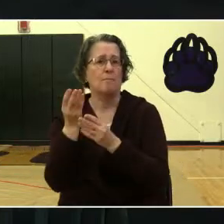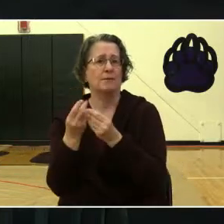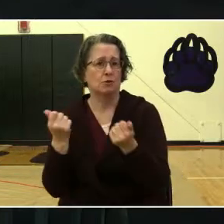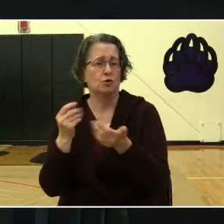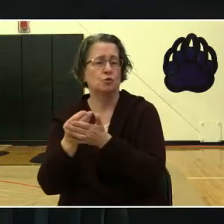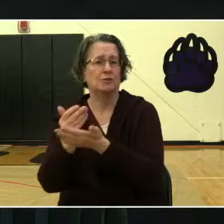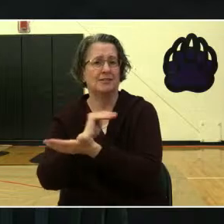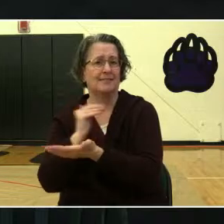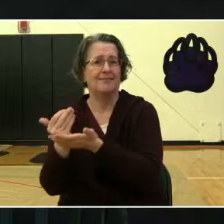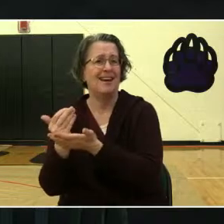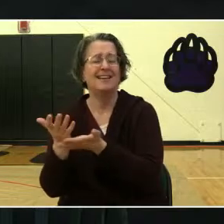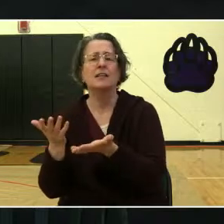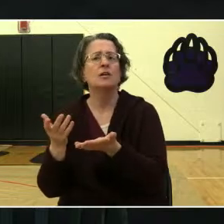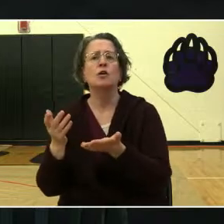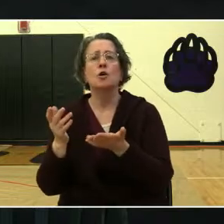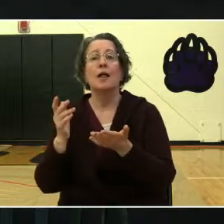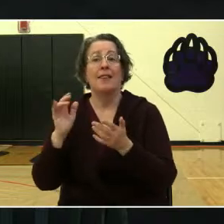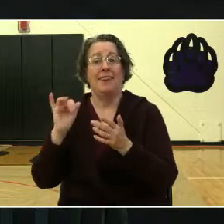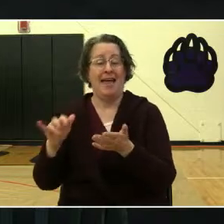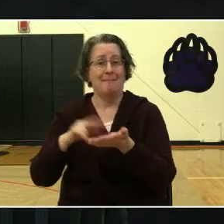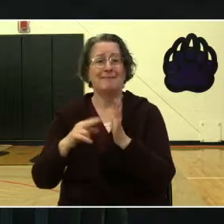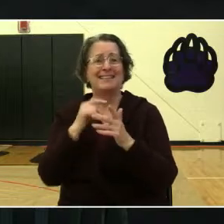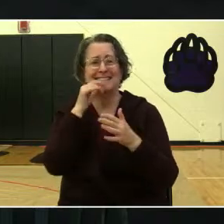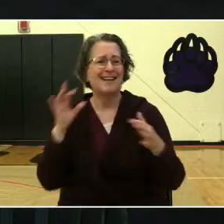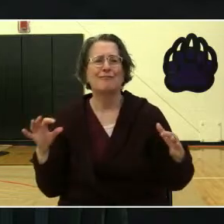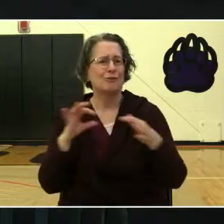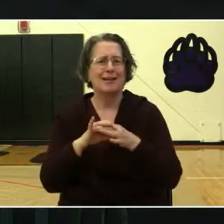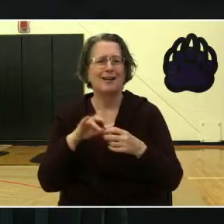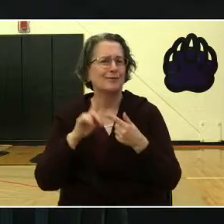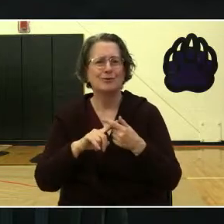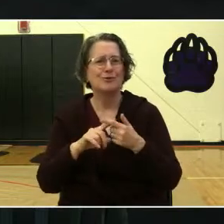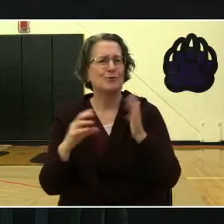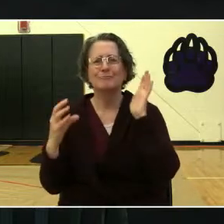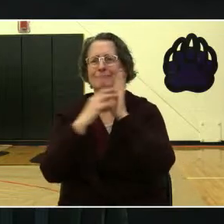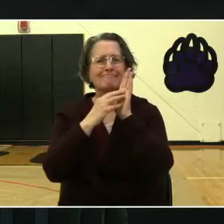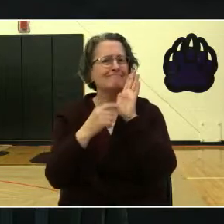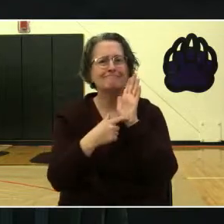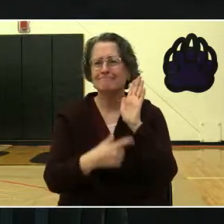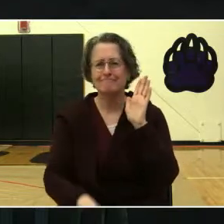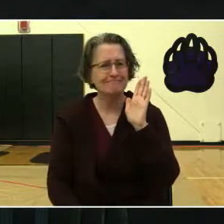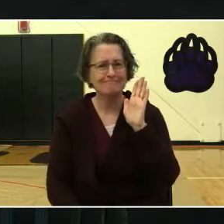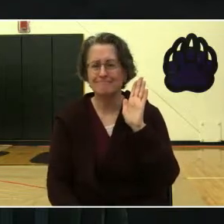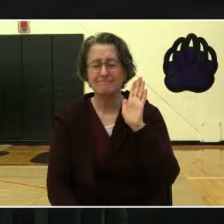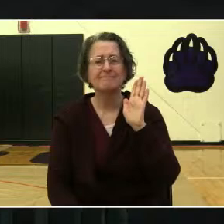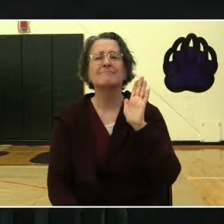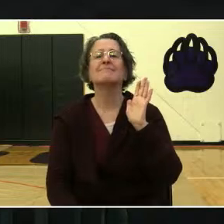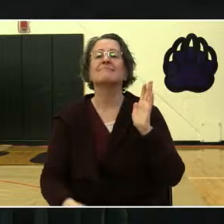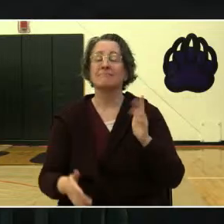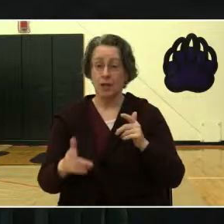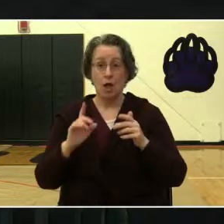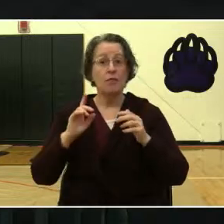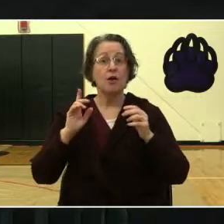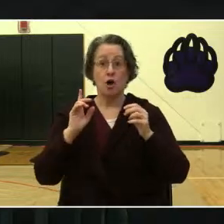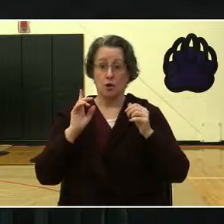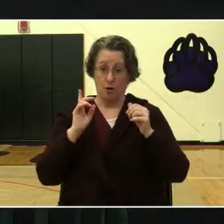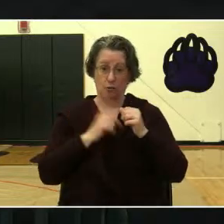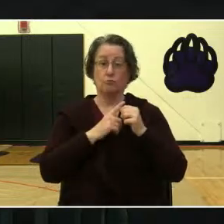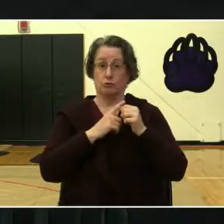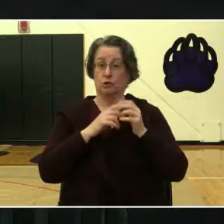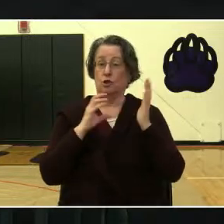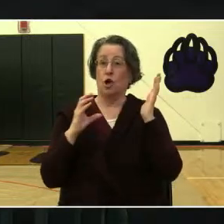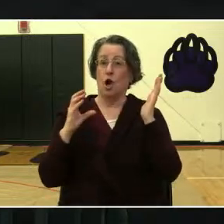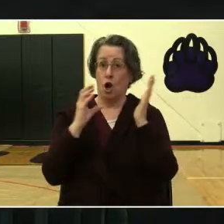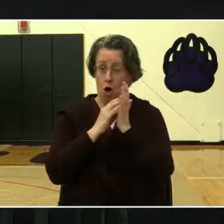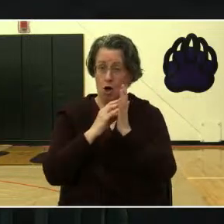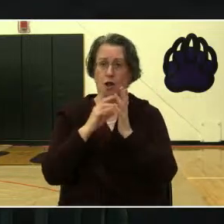buy a dump truck um the public had noticed through the article that a request was being made to allocate